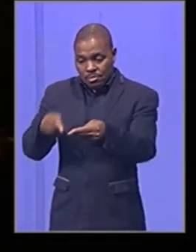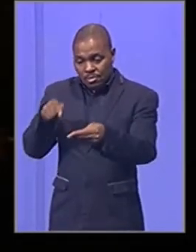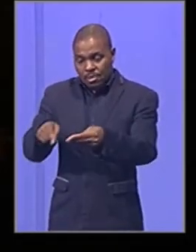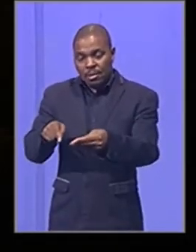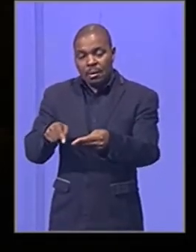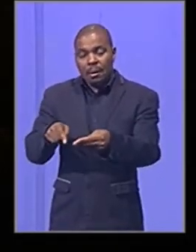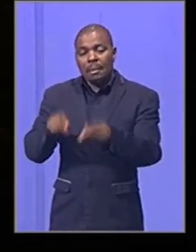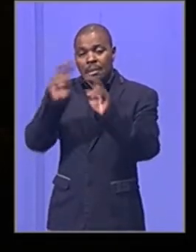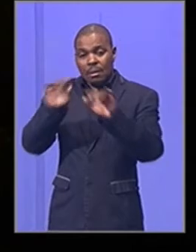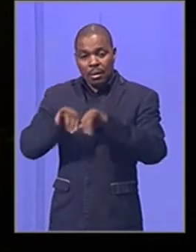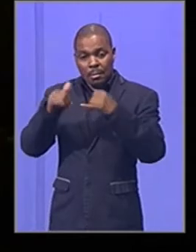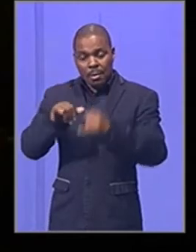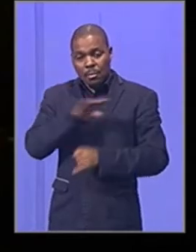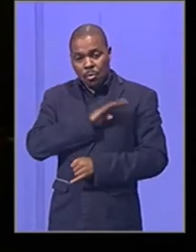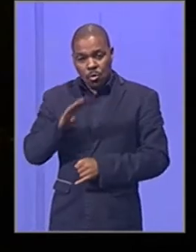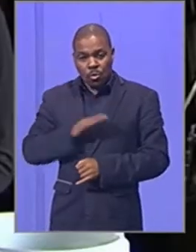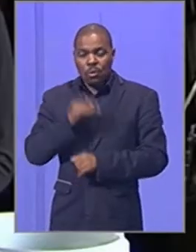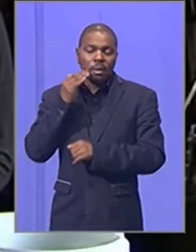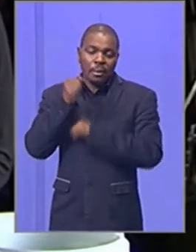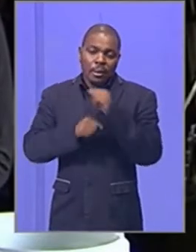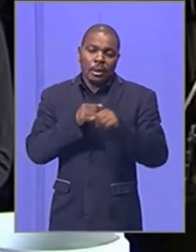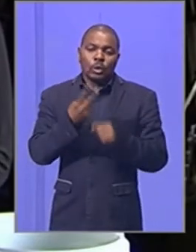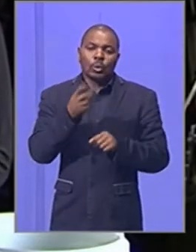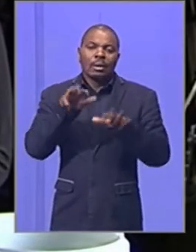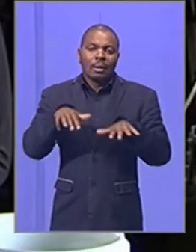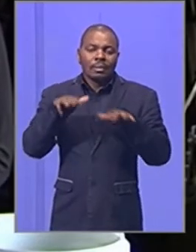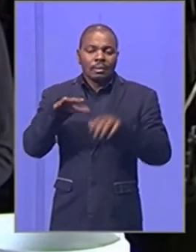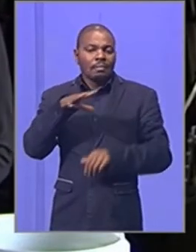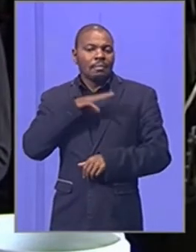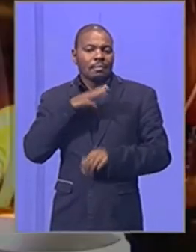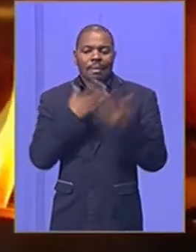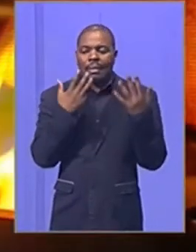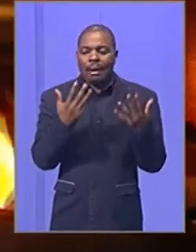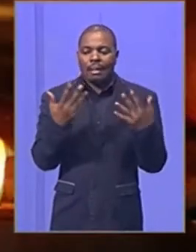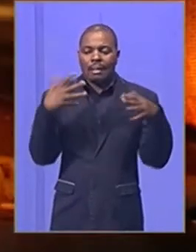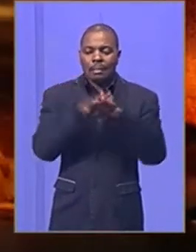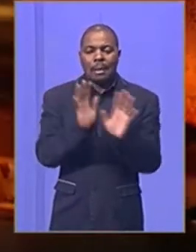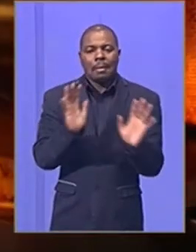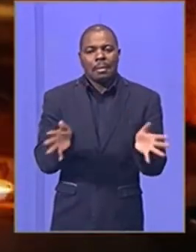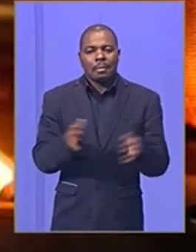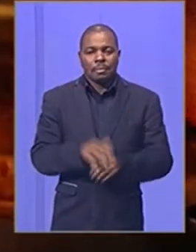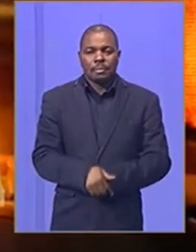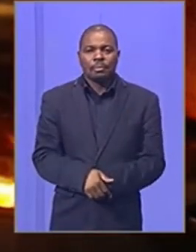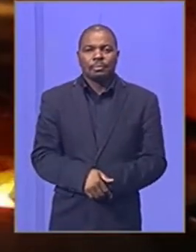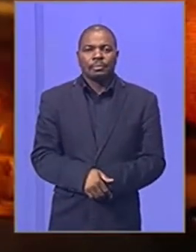Eskom ka selemo sa 2019 ke fela tse robong tse kentsweng tshebetsong.